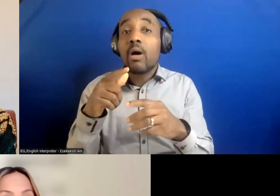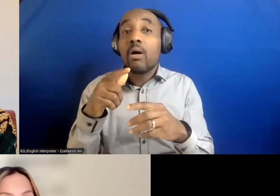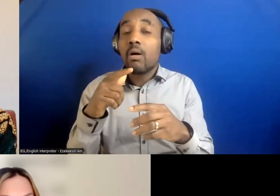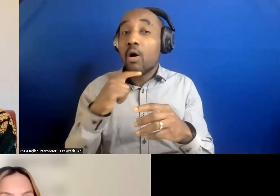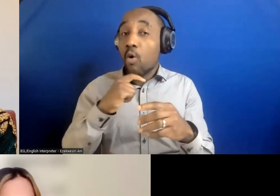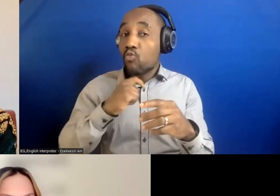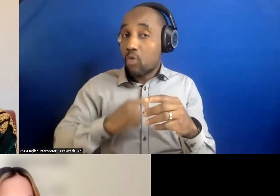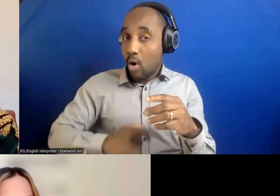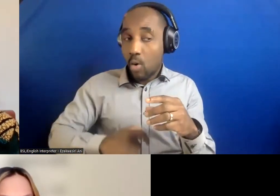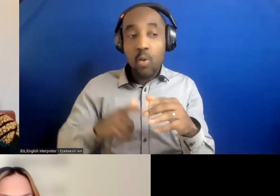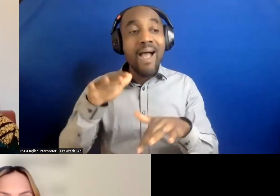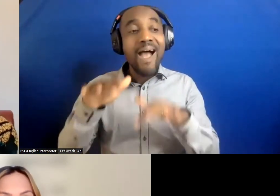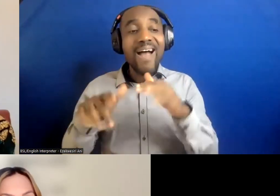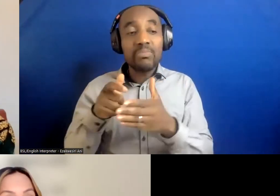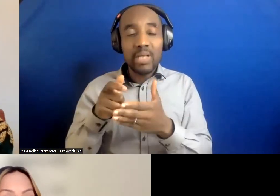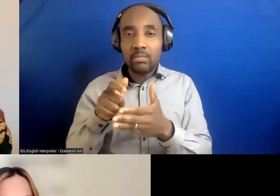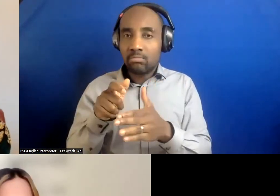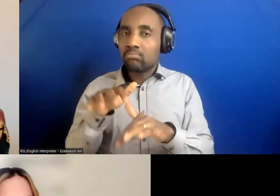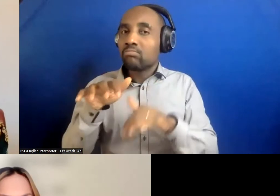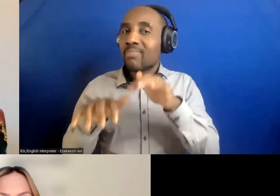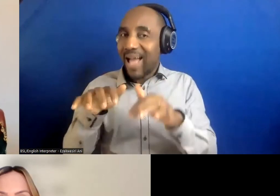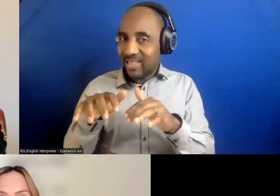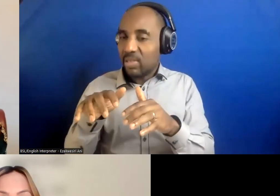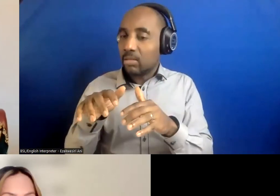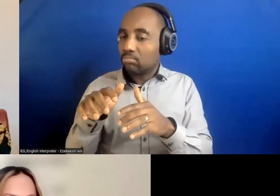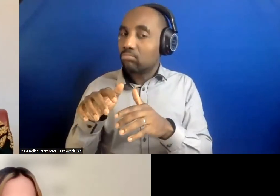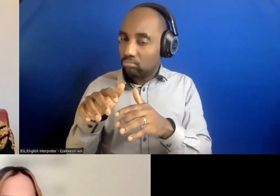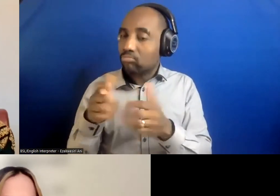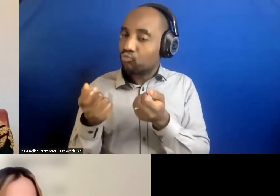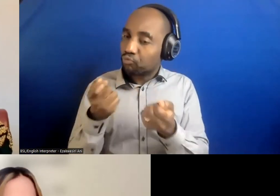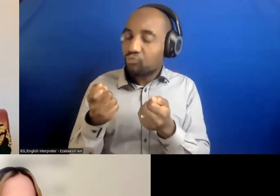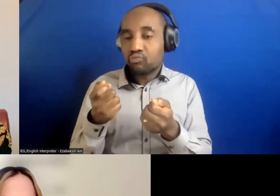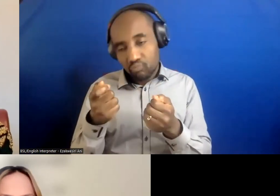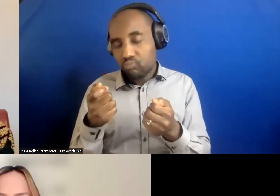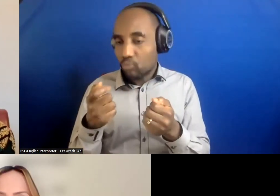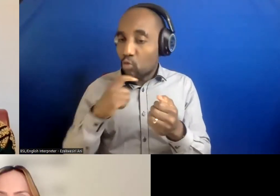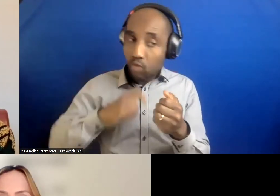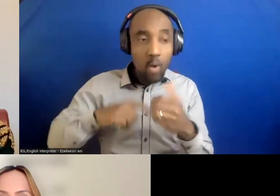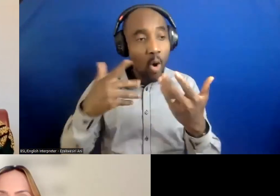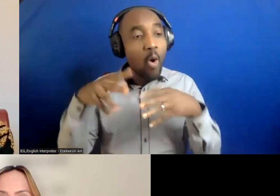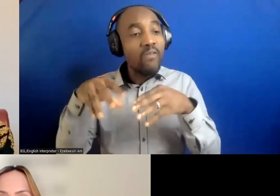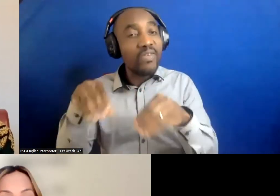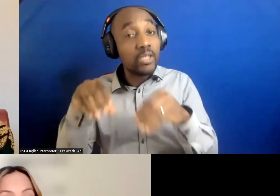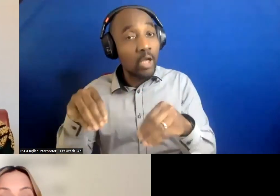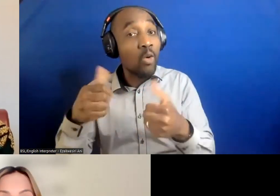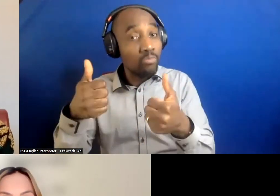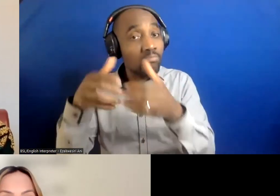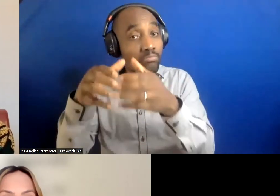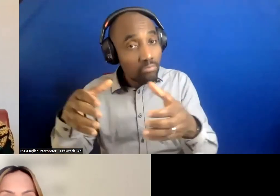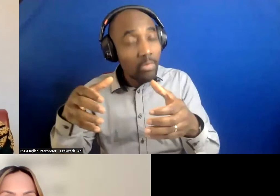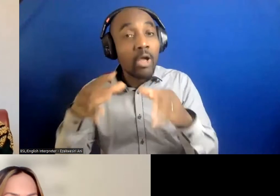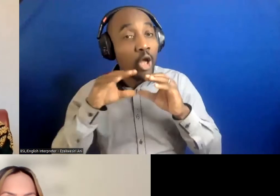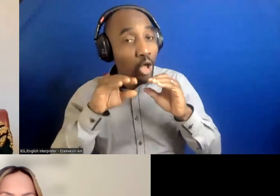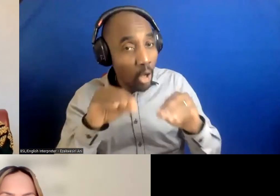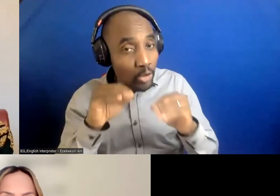around administrative roles or physios. Which I think is brilliant. However, coaching and